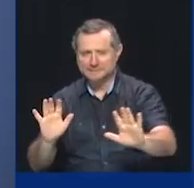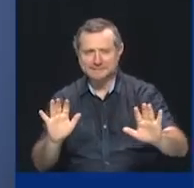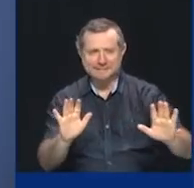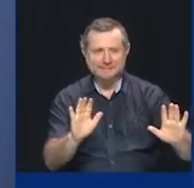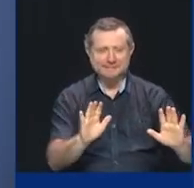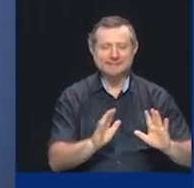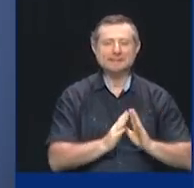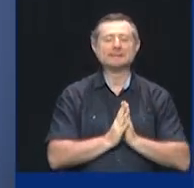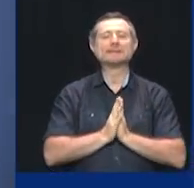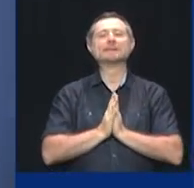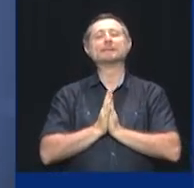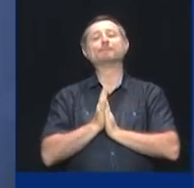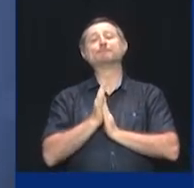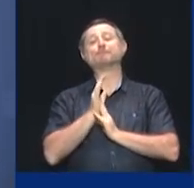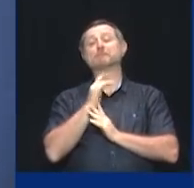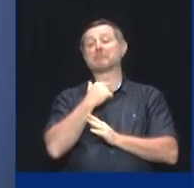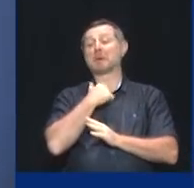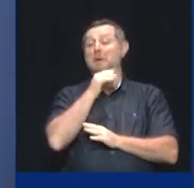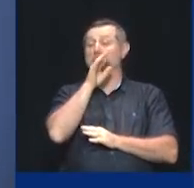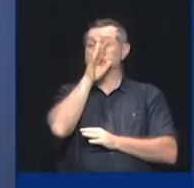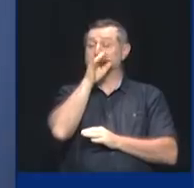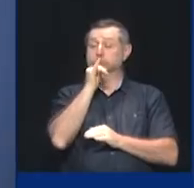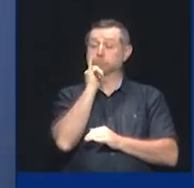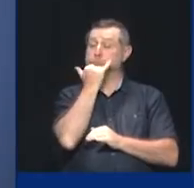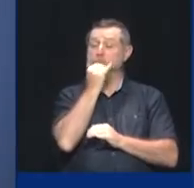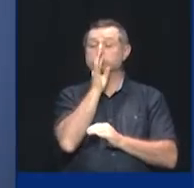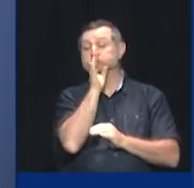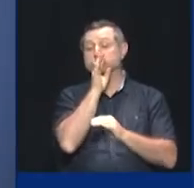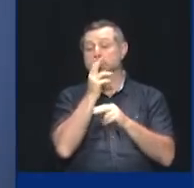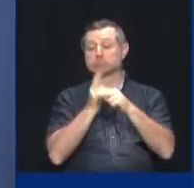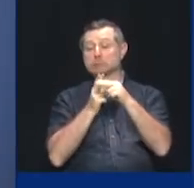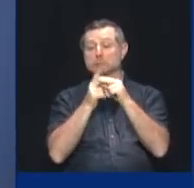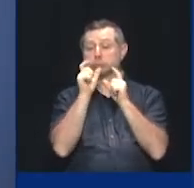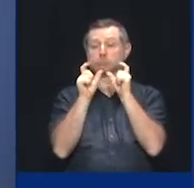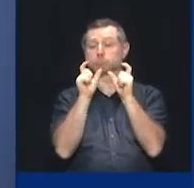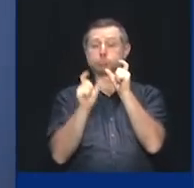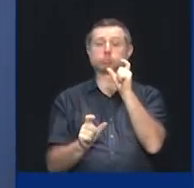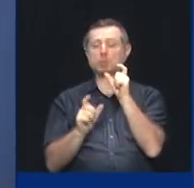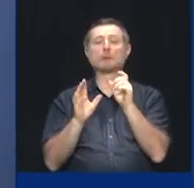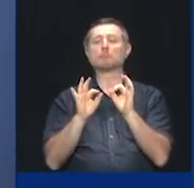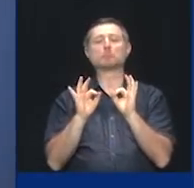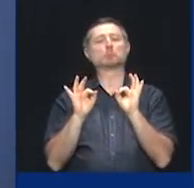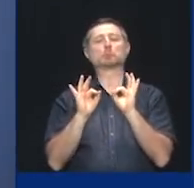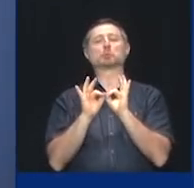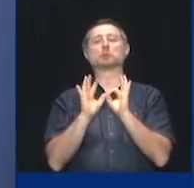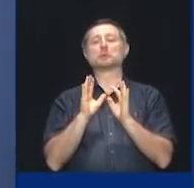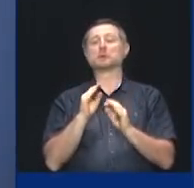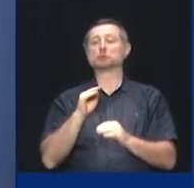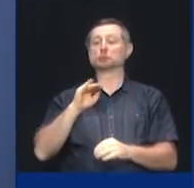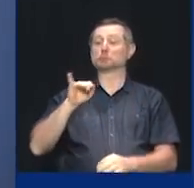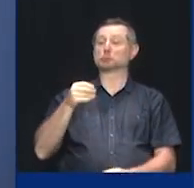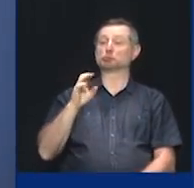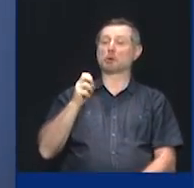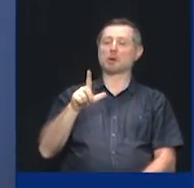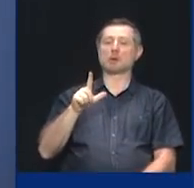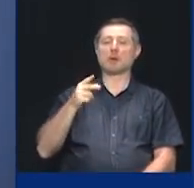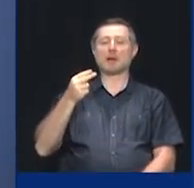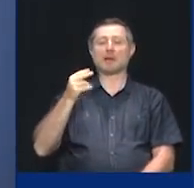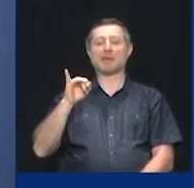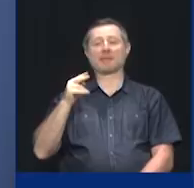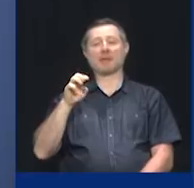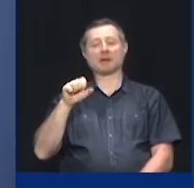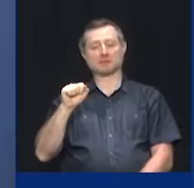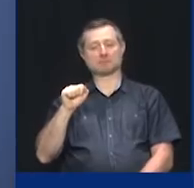my heart, if I mispronounce your name. So first we have, from the administration, Michael Hine, Commissioner of New York State Office of Temporary